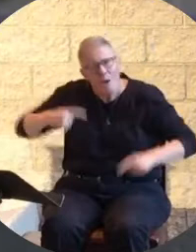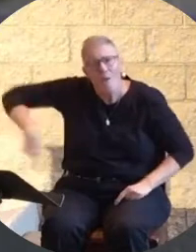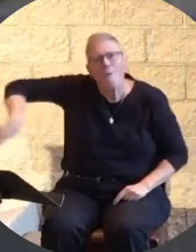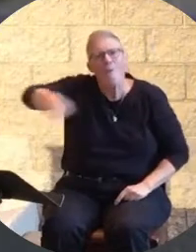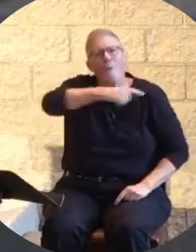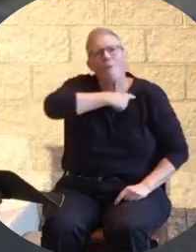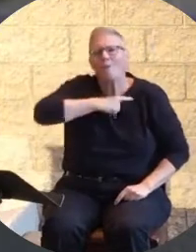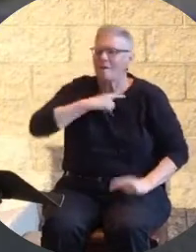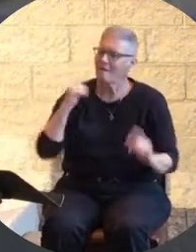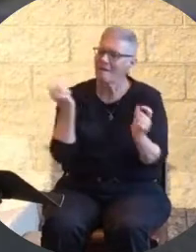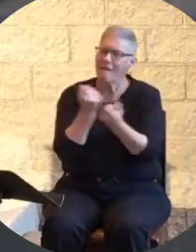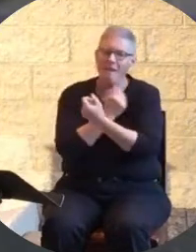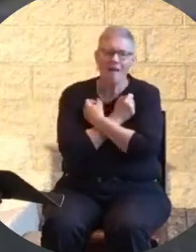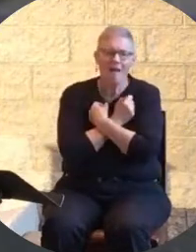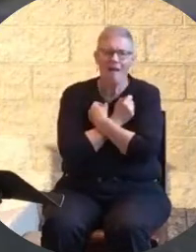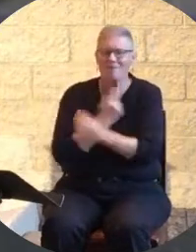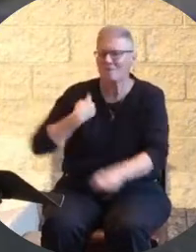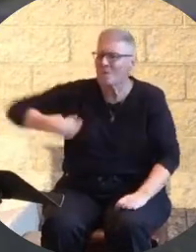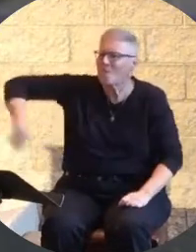we are one,